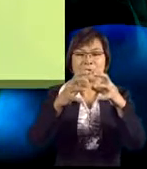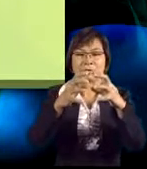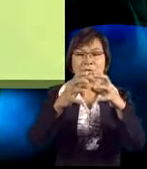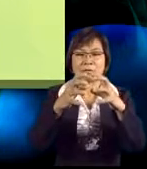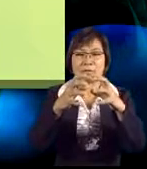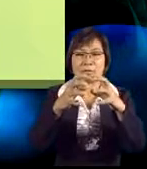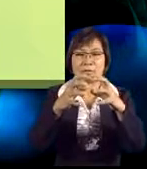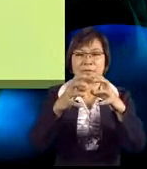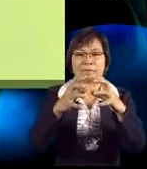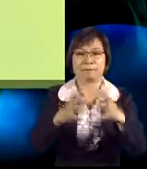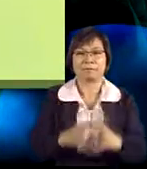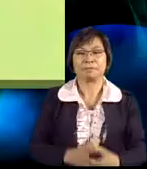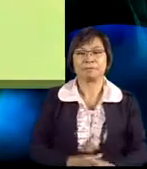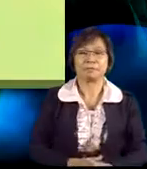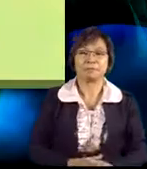and sphere.